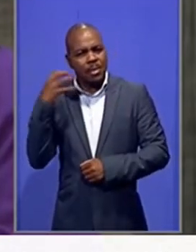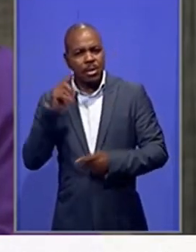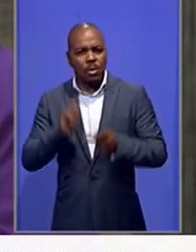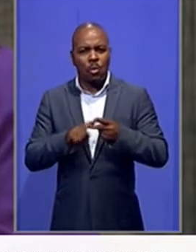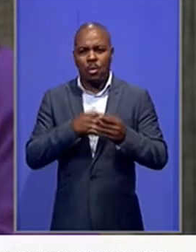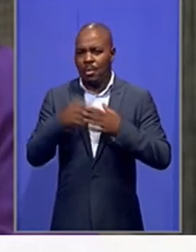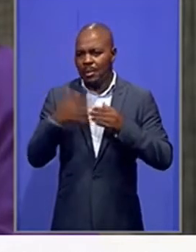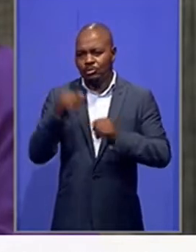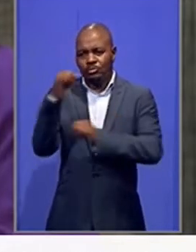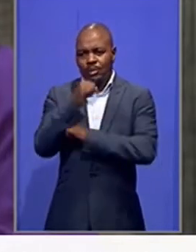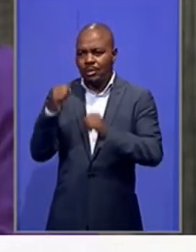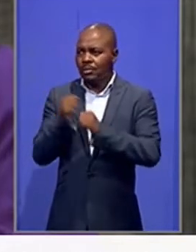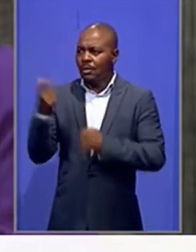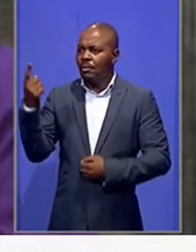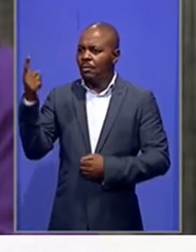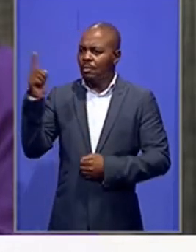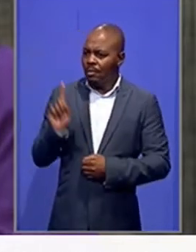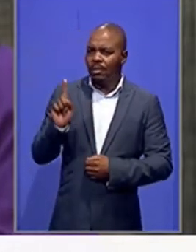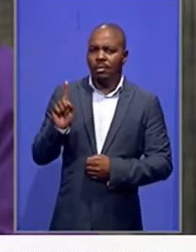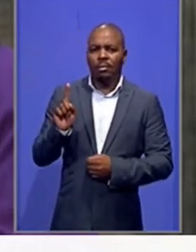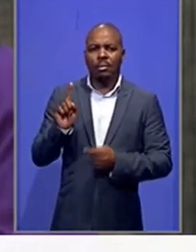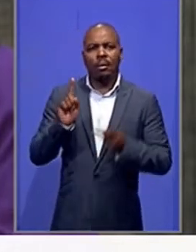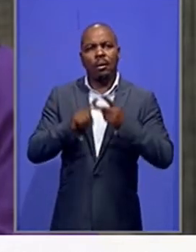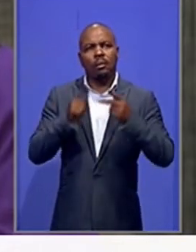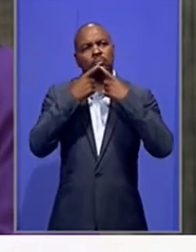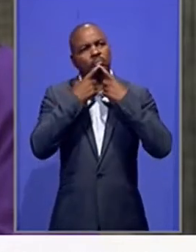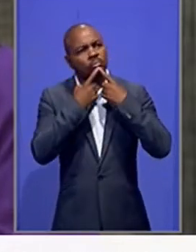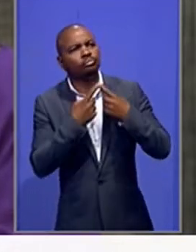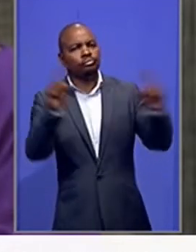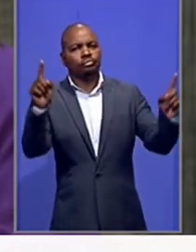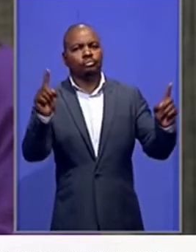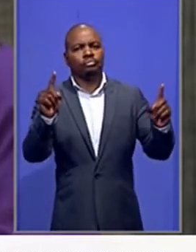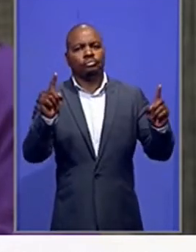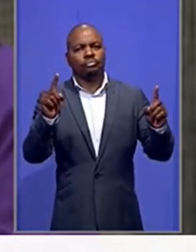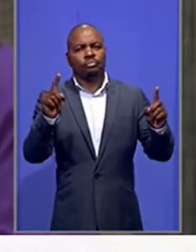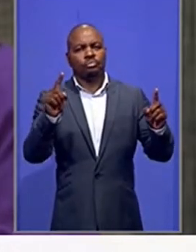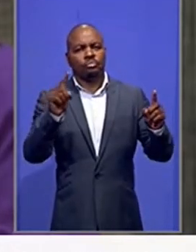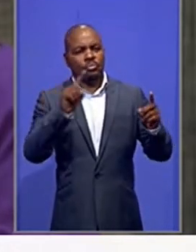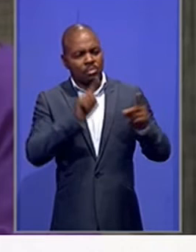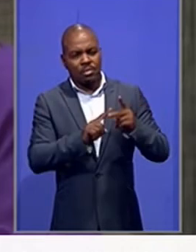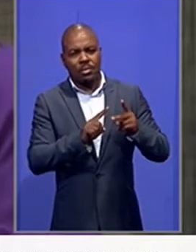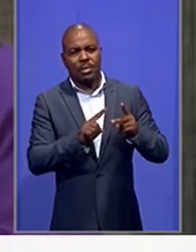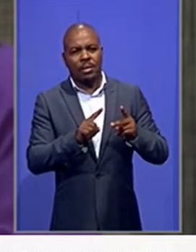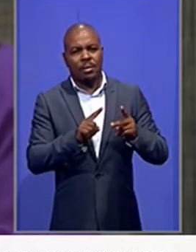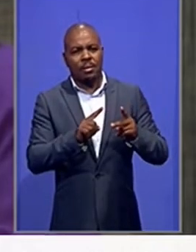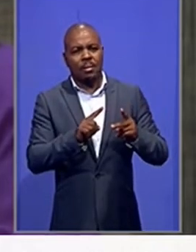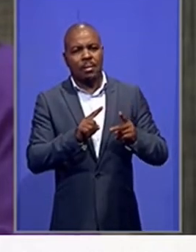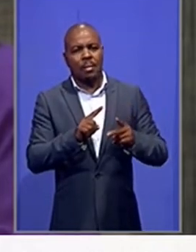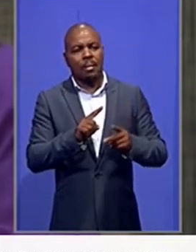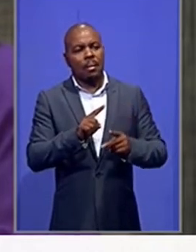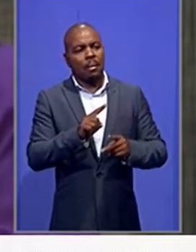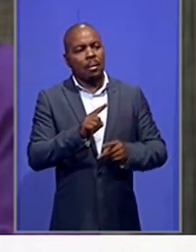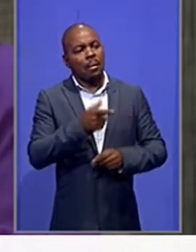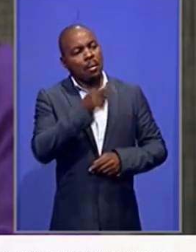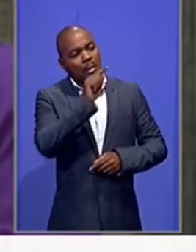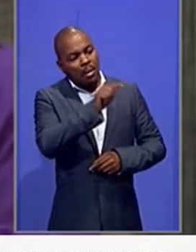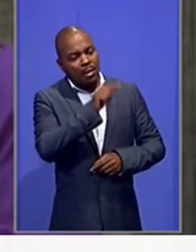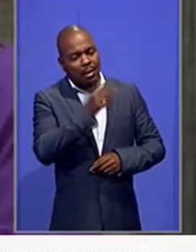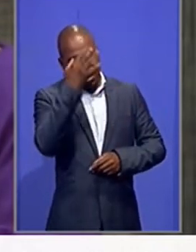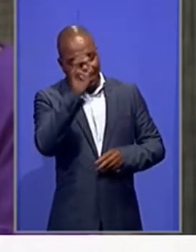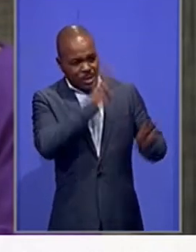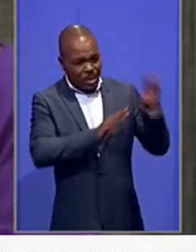come or to go publicly and malign the men and women at state